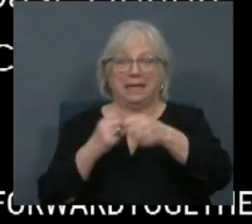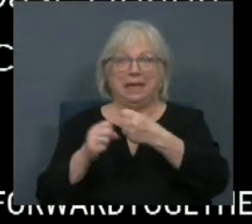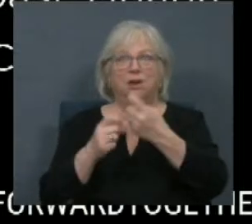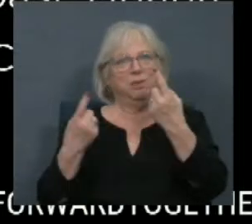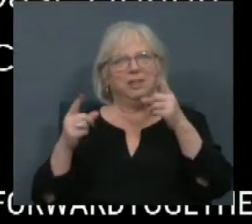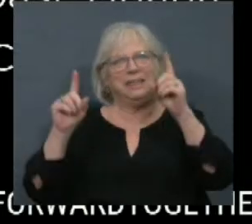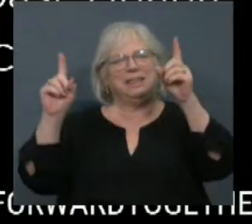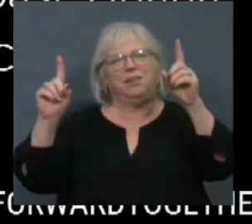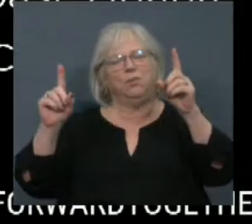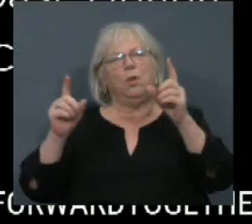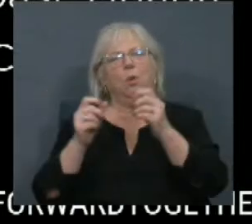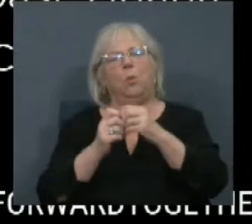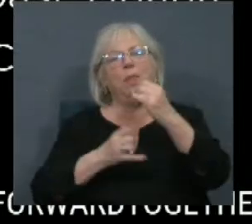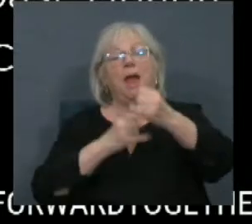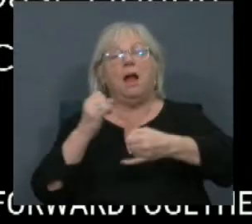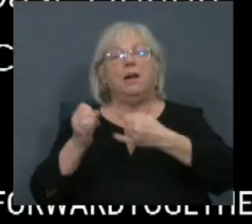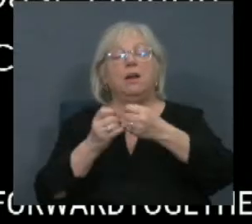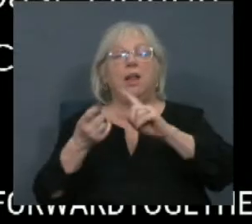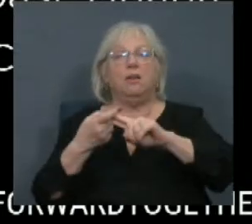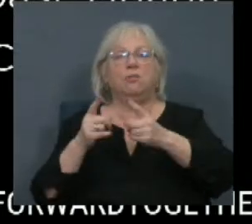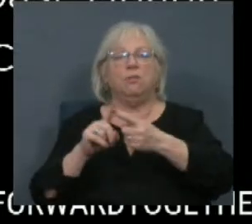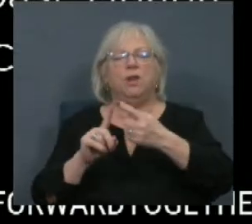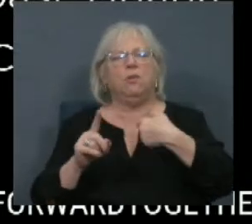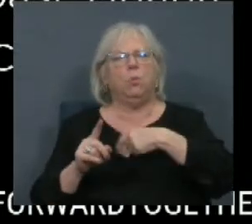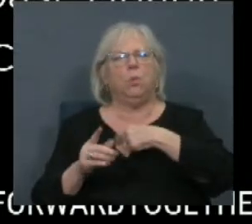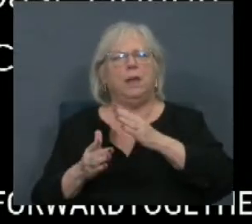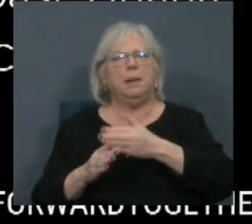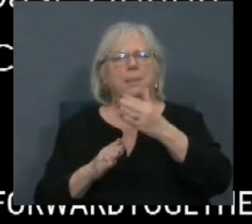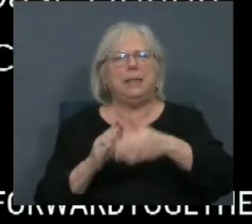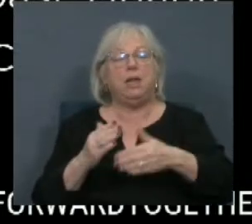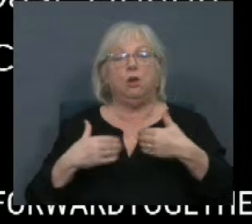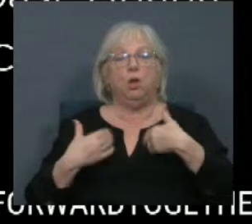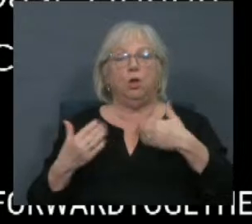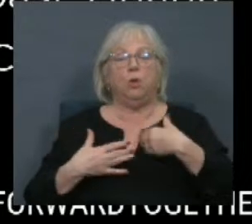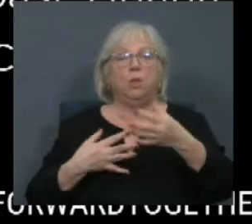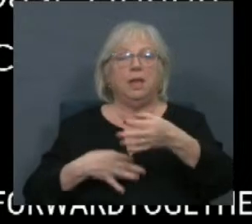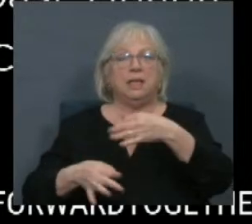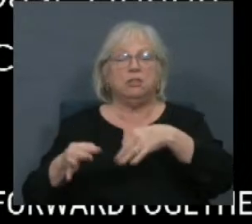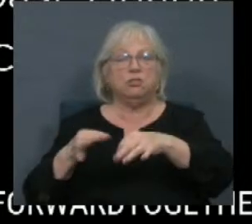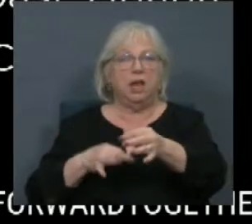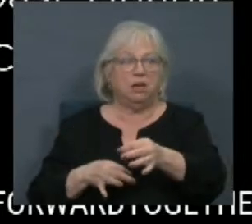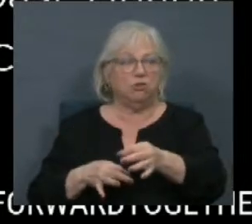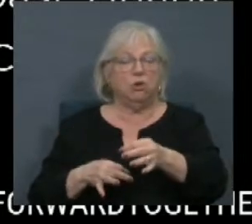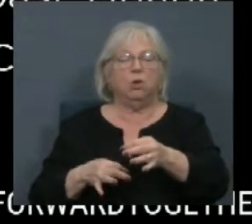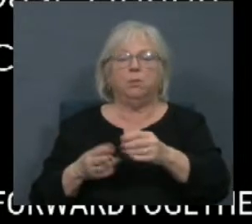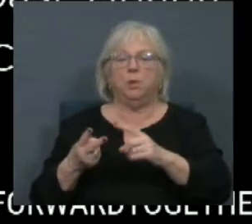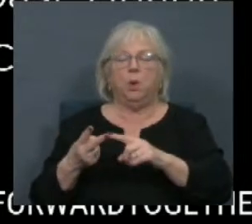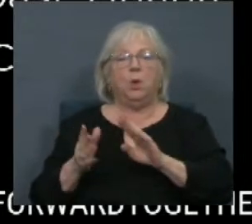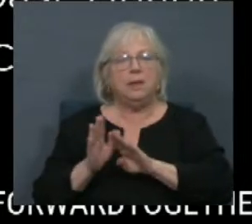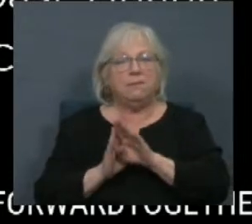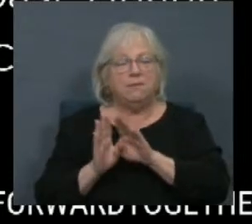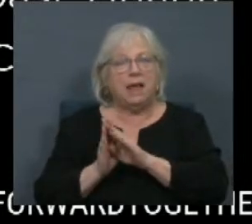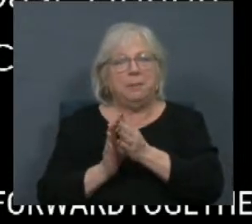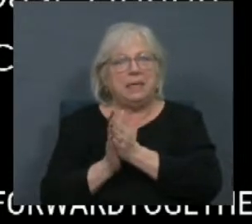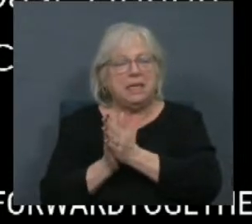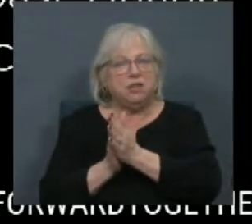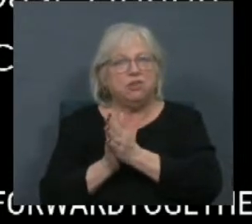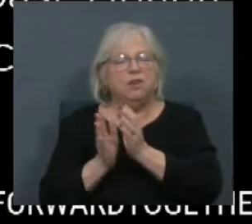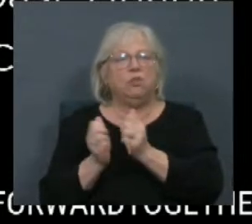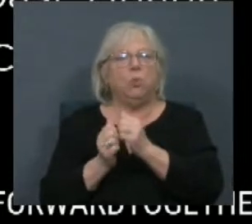the support of our international friends, we completed a youth exchange. We developed initiatives